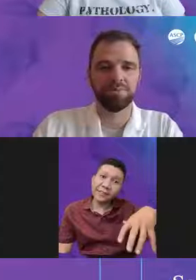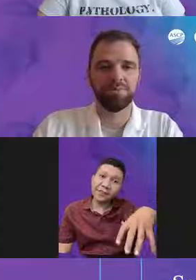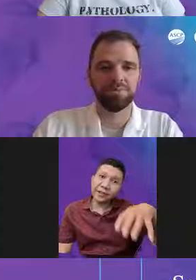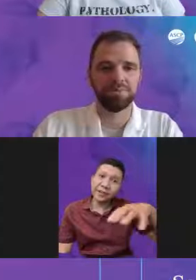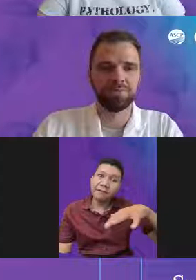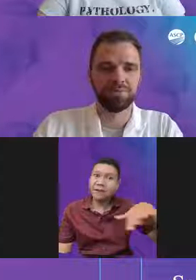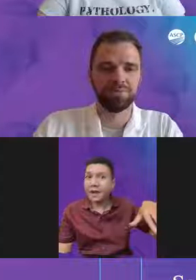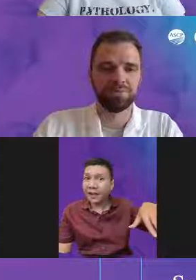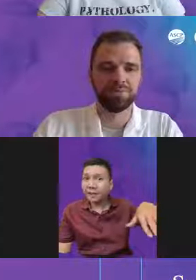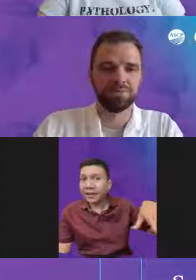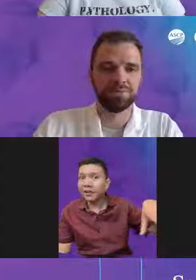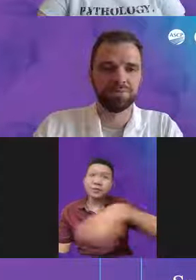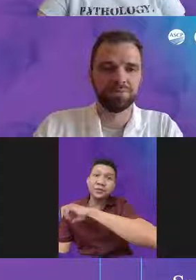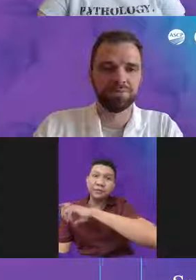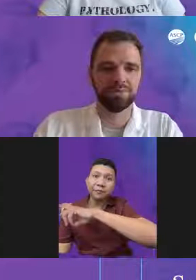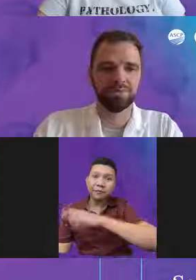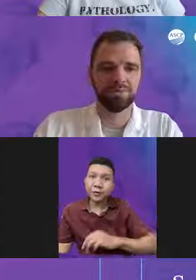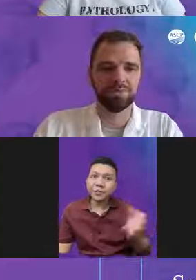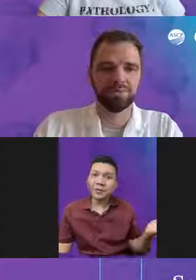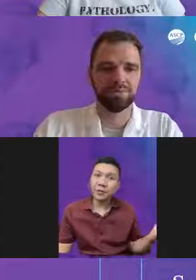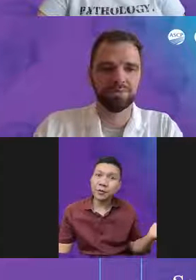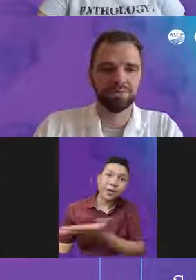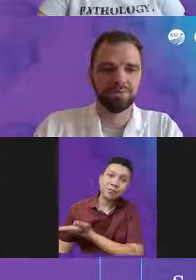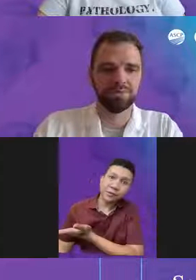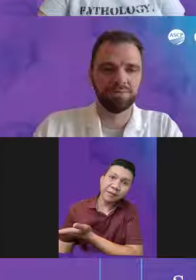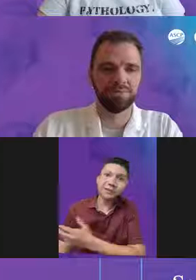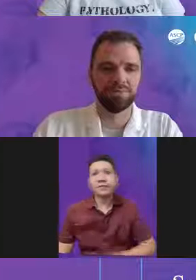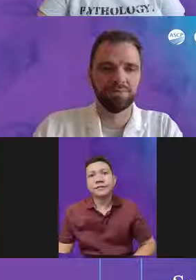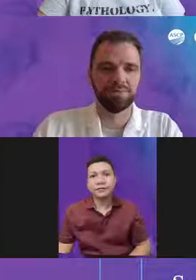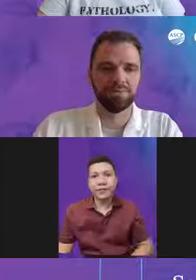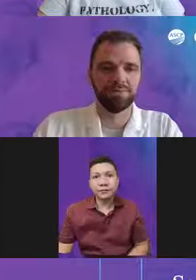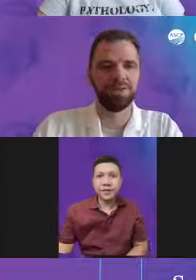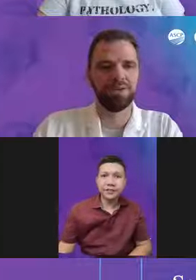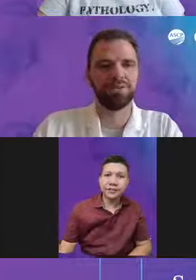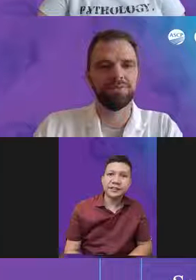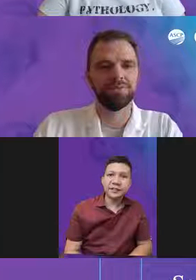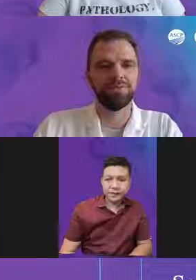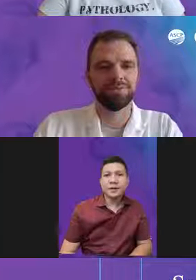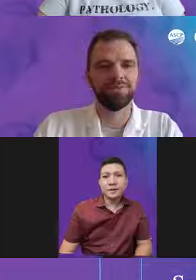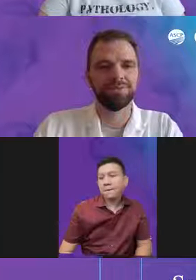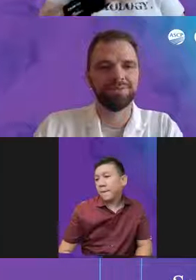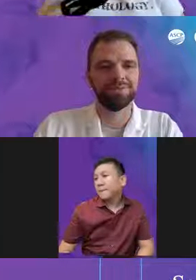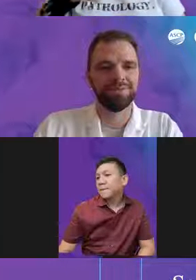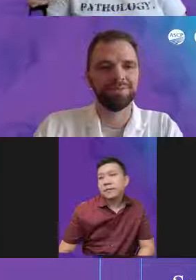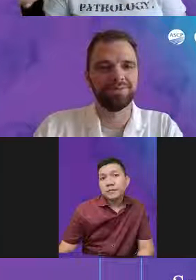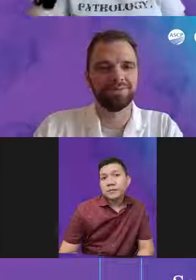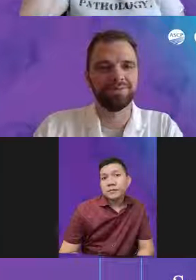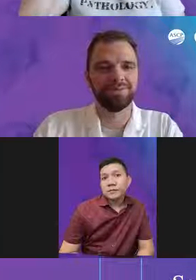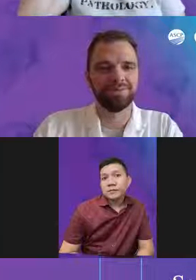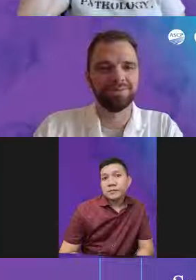drop faster at the very back, and then when you push, it won't get pushed out together with the other cells. So it's